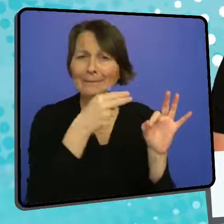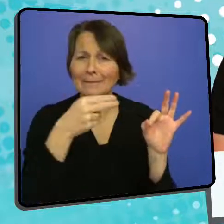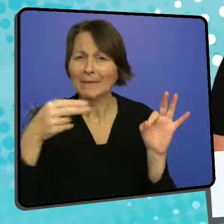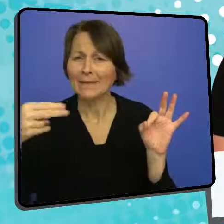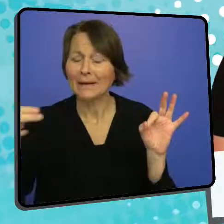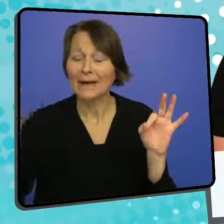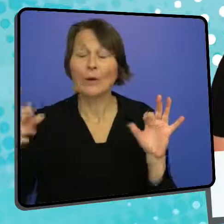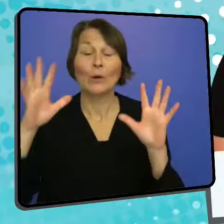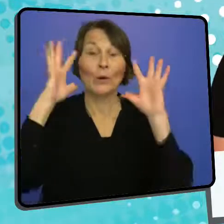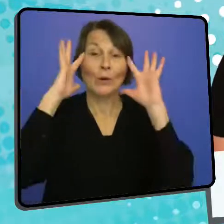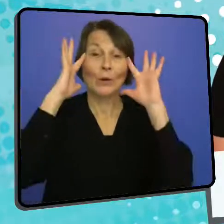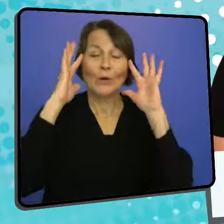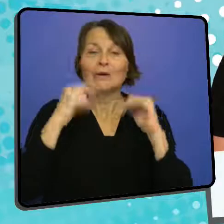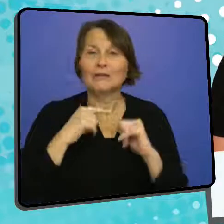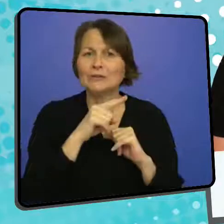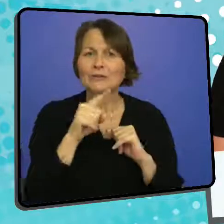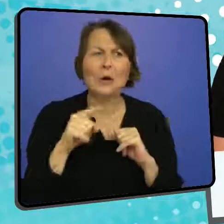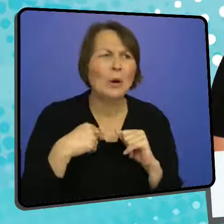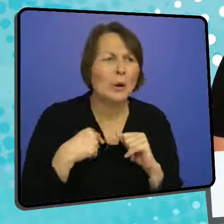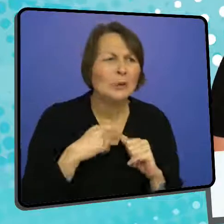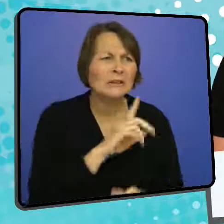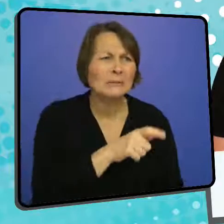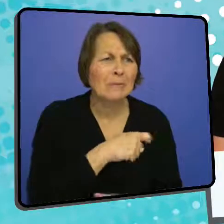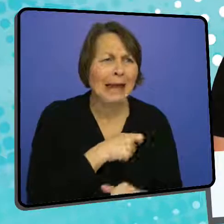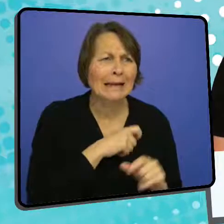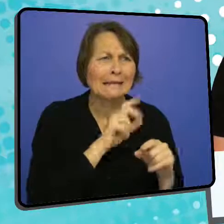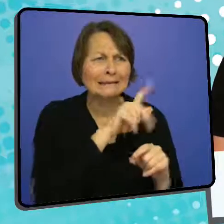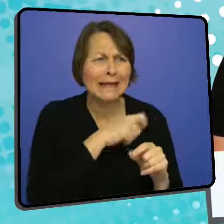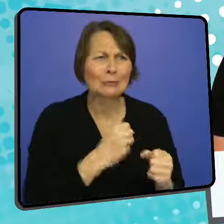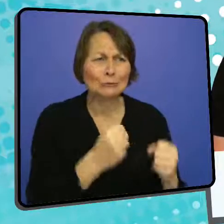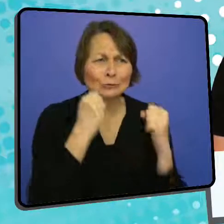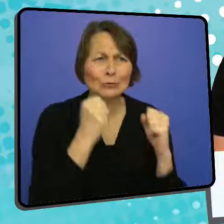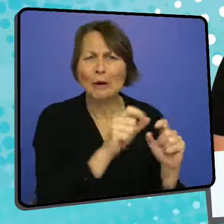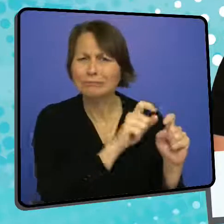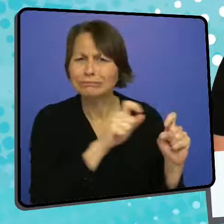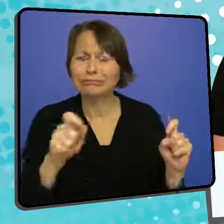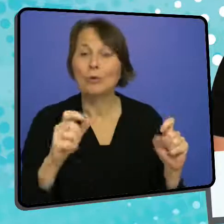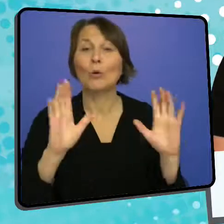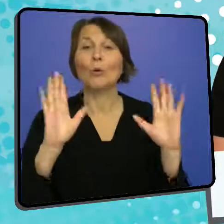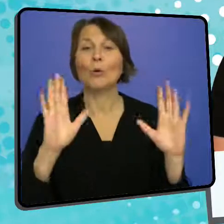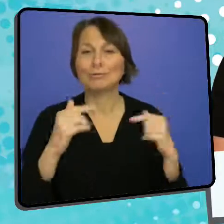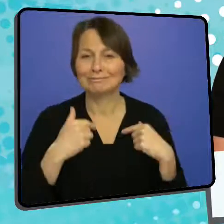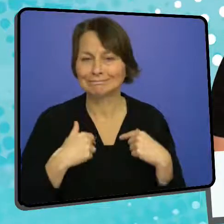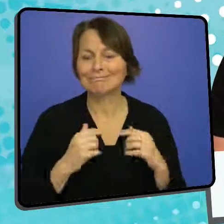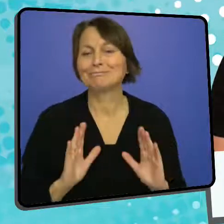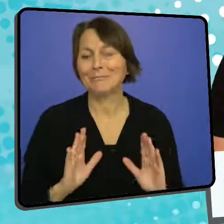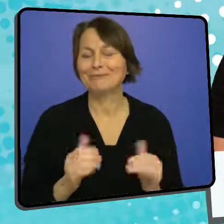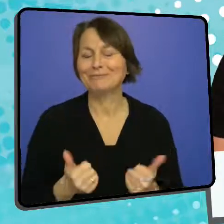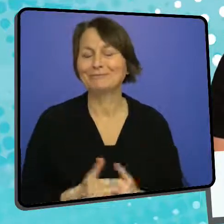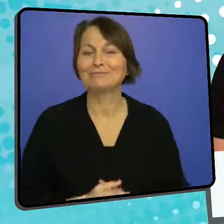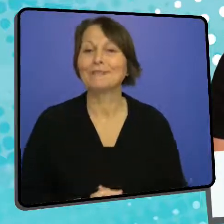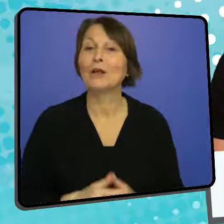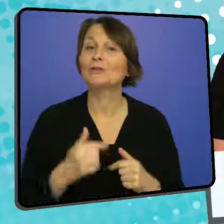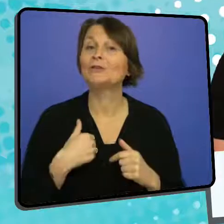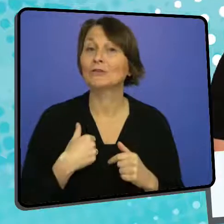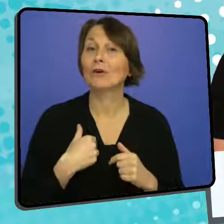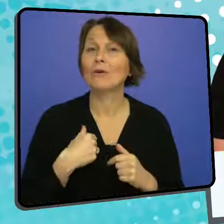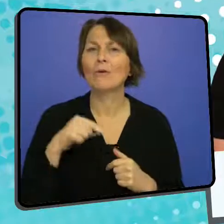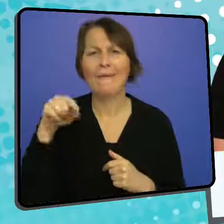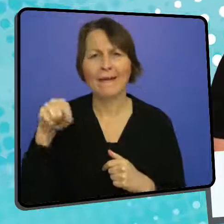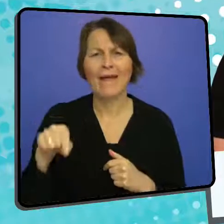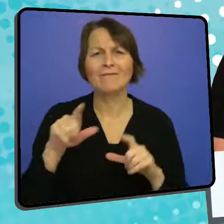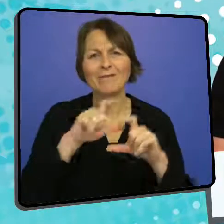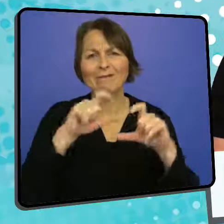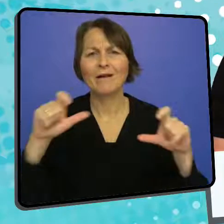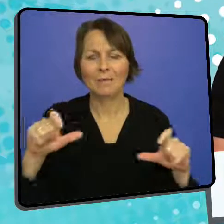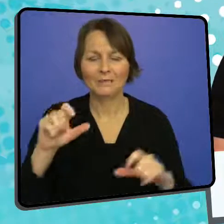it really hard for non-Spanish speakers to pronounce. So, yeah, I am the program lead at Multiverse. So I